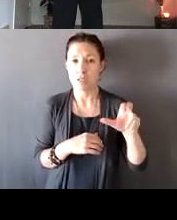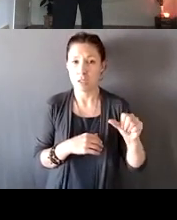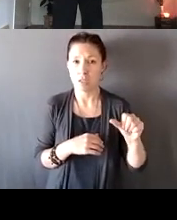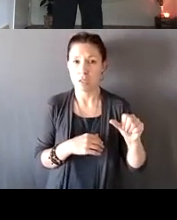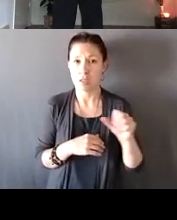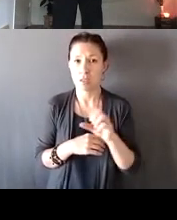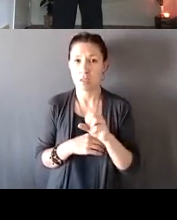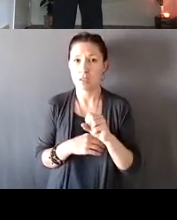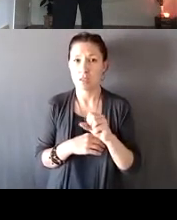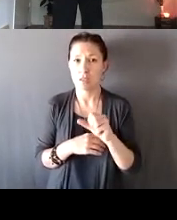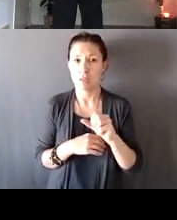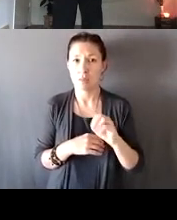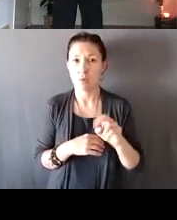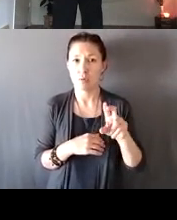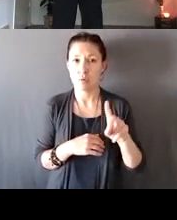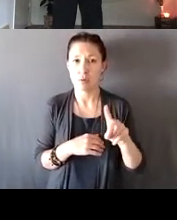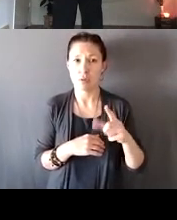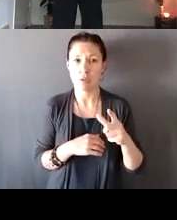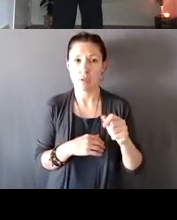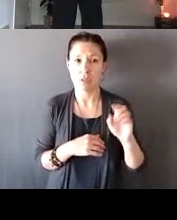Vaisechara Samudrate